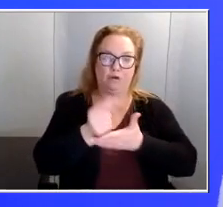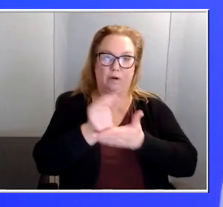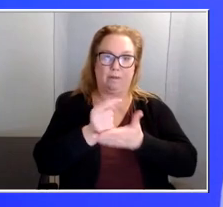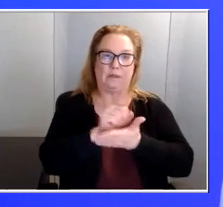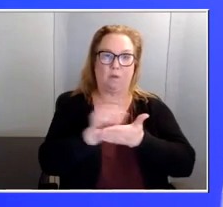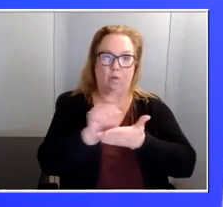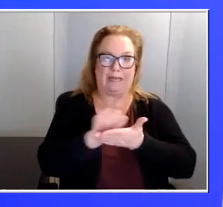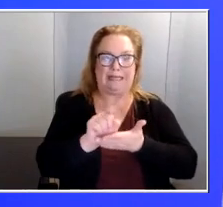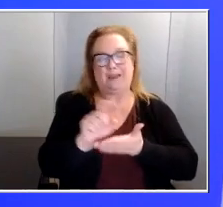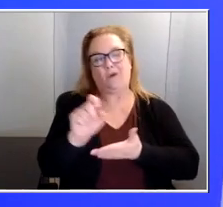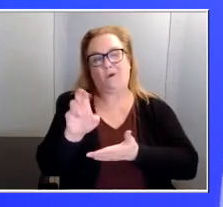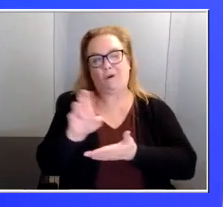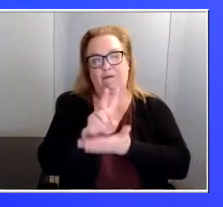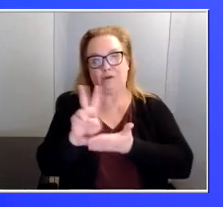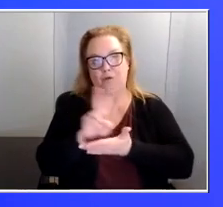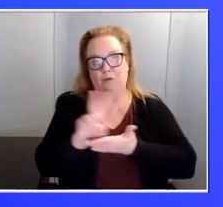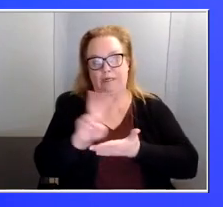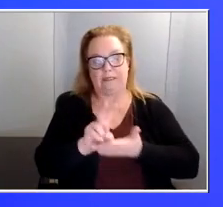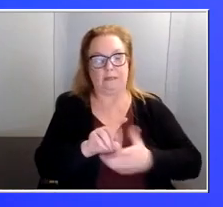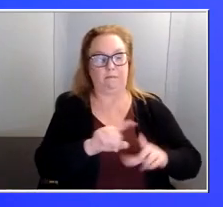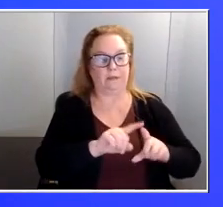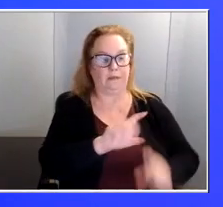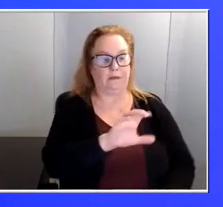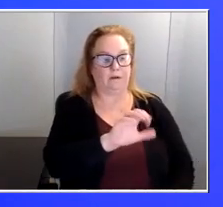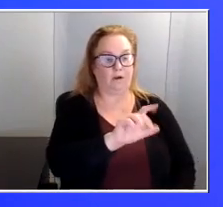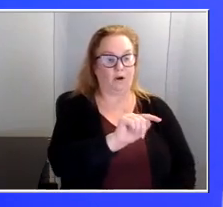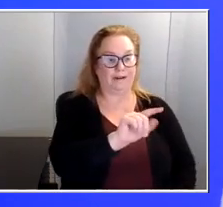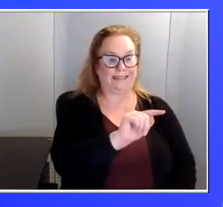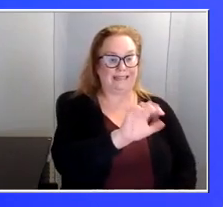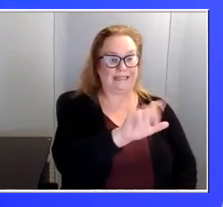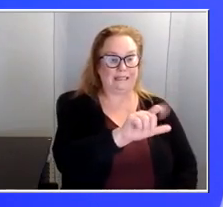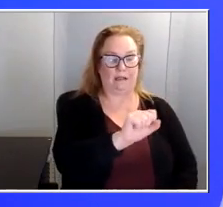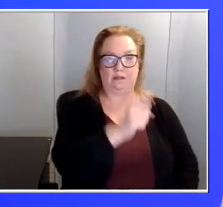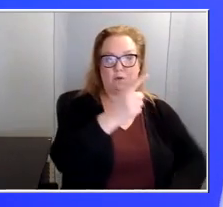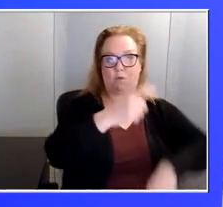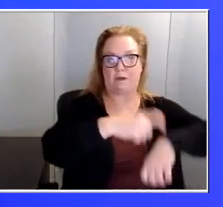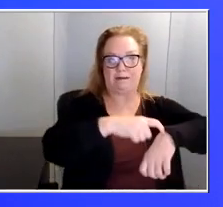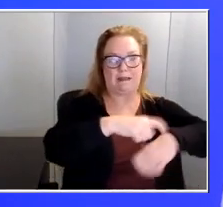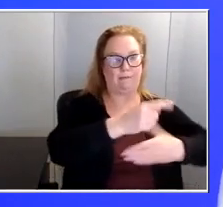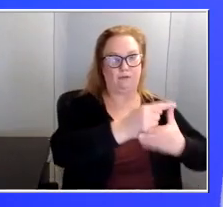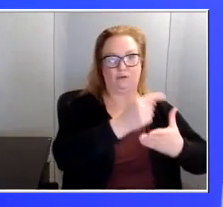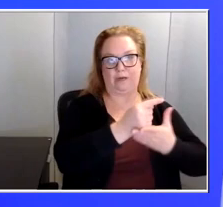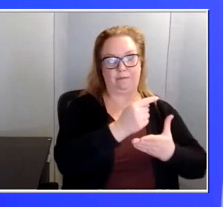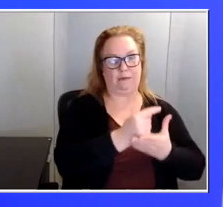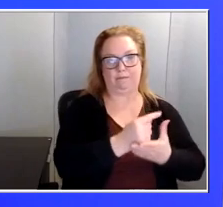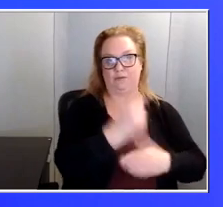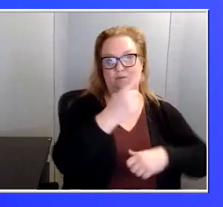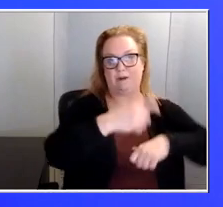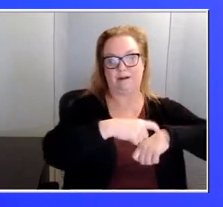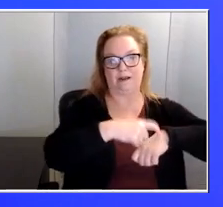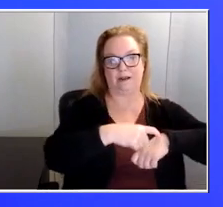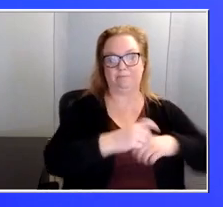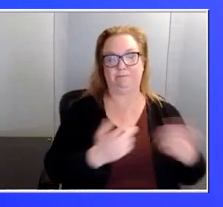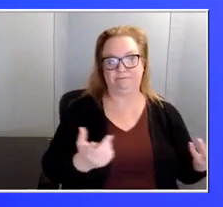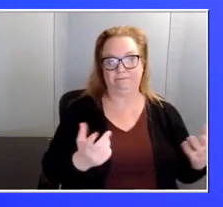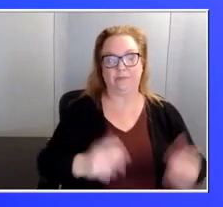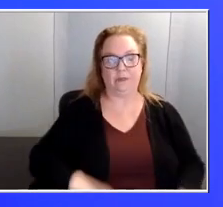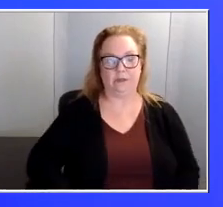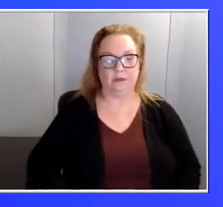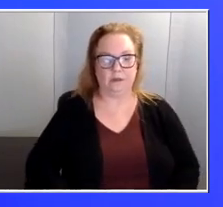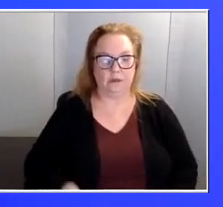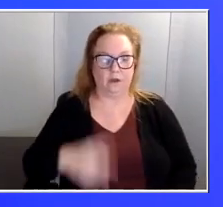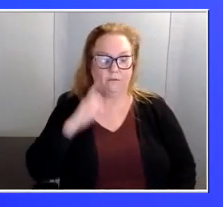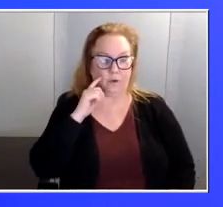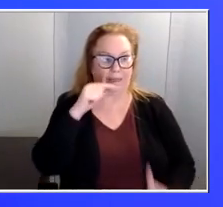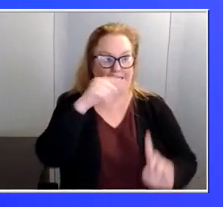sometimes every other week. However, a CAR T cell, it's a one-time treatment that we don't have to give the patients afterward any maintenance therapy. So for these